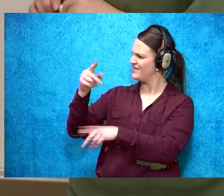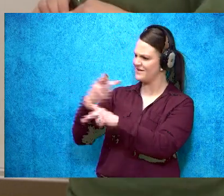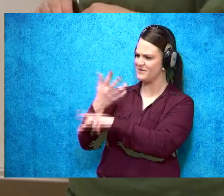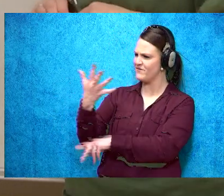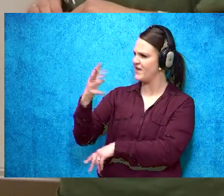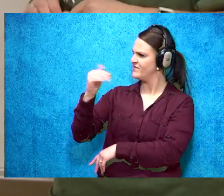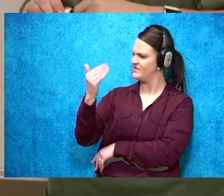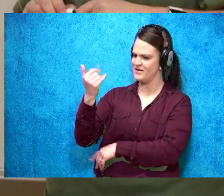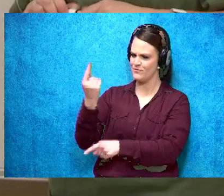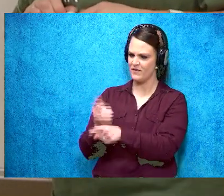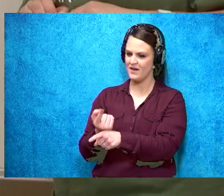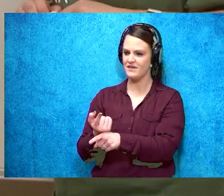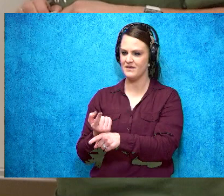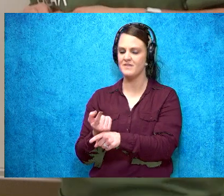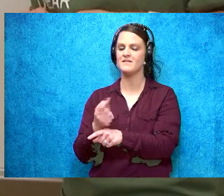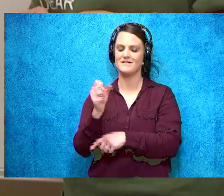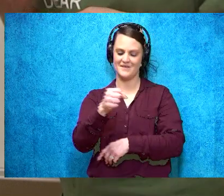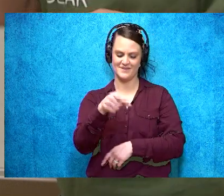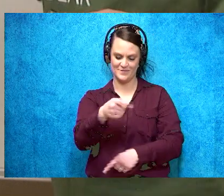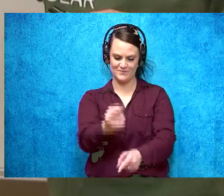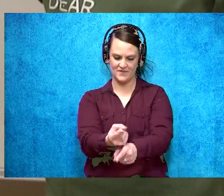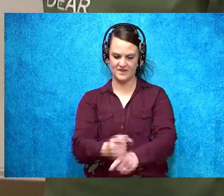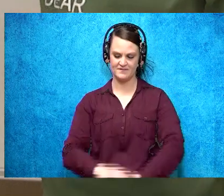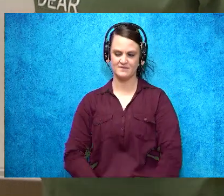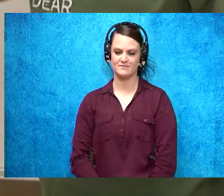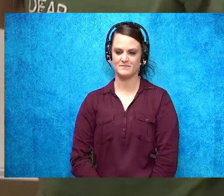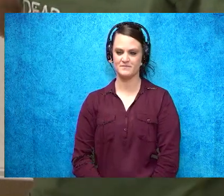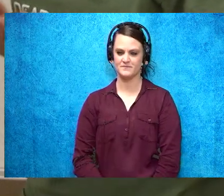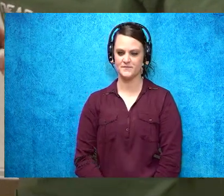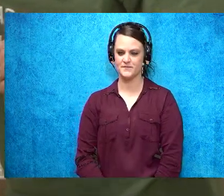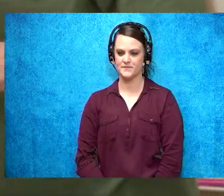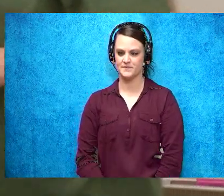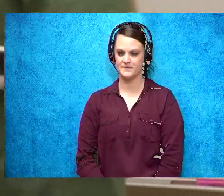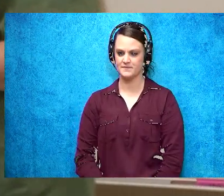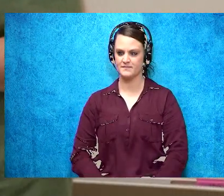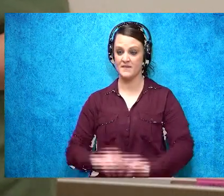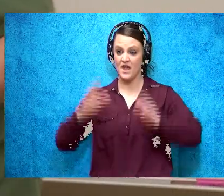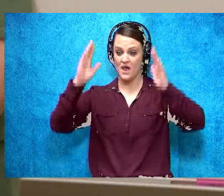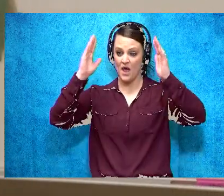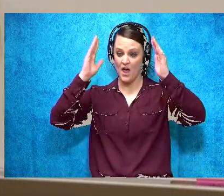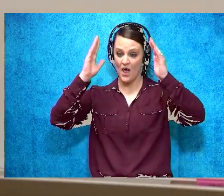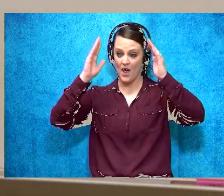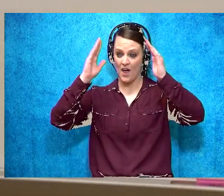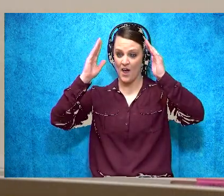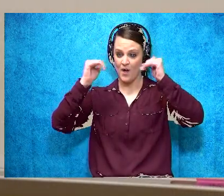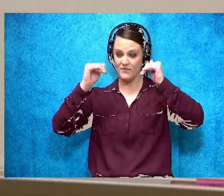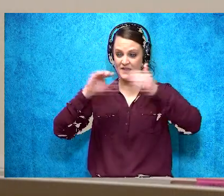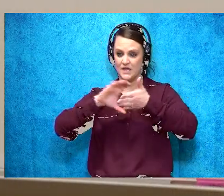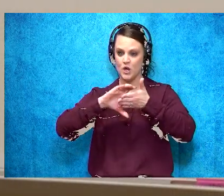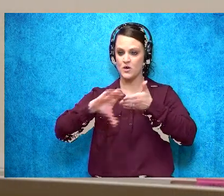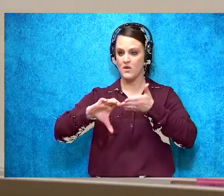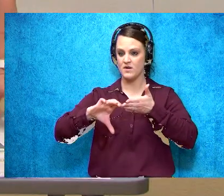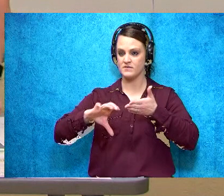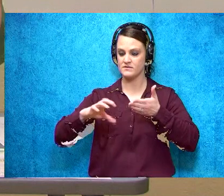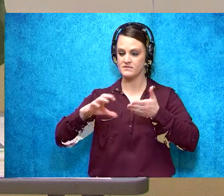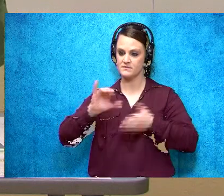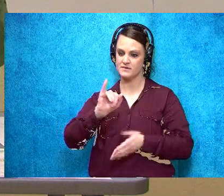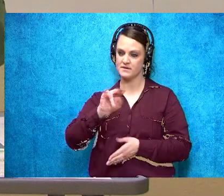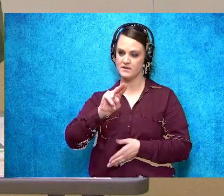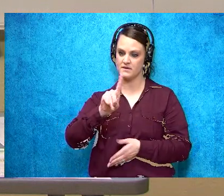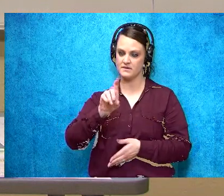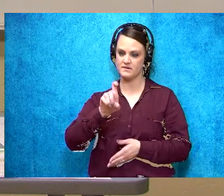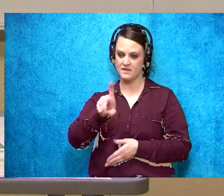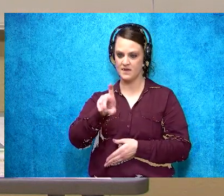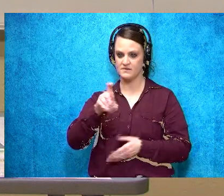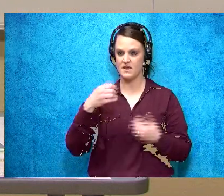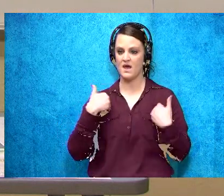5 15? Yes, it is. All right, hopefully you got your index cards out. I'd like to